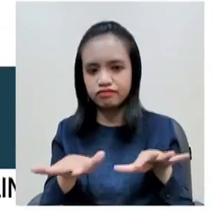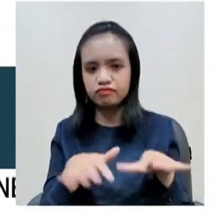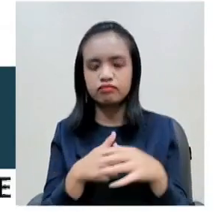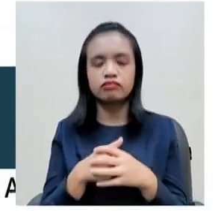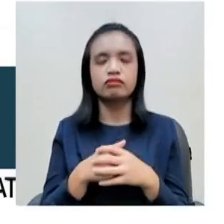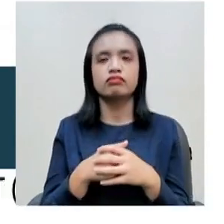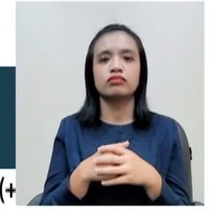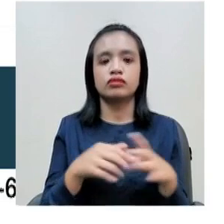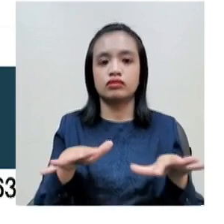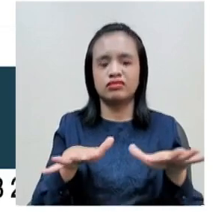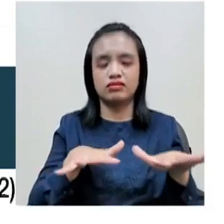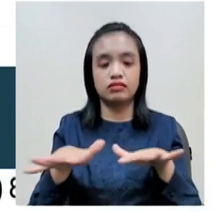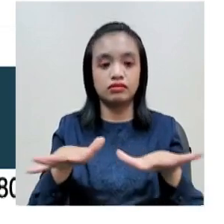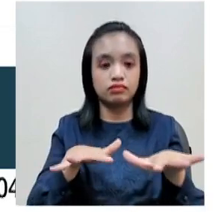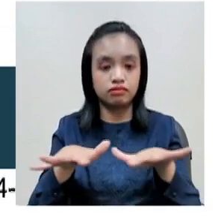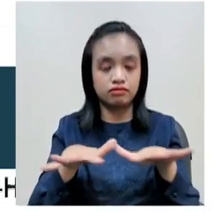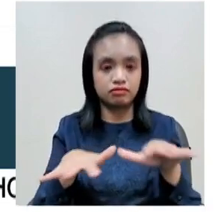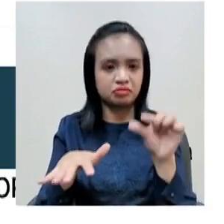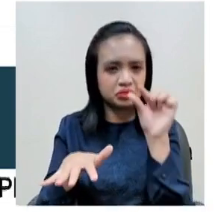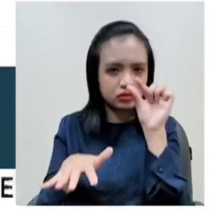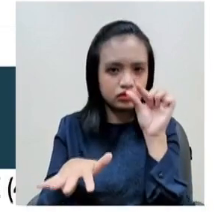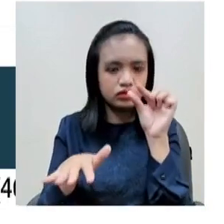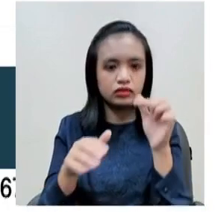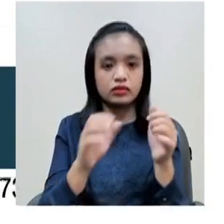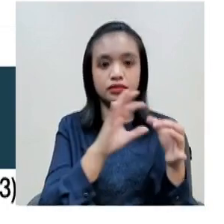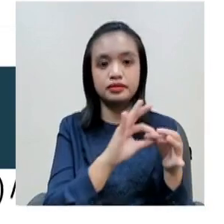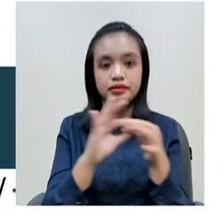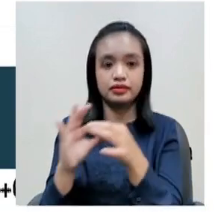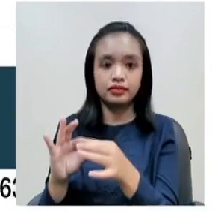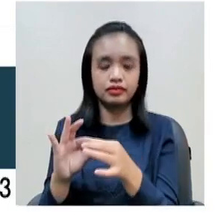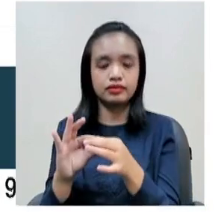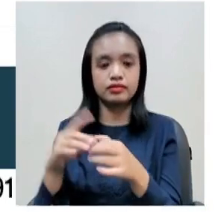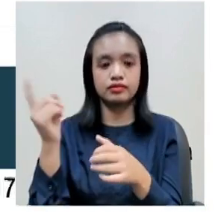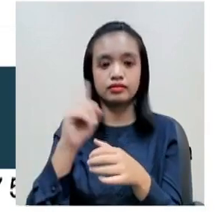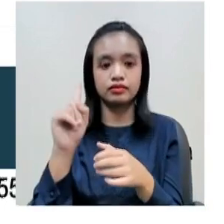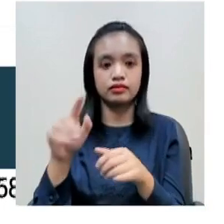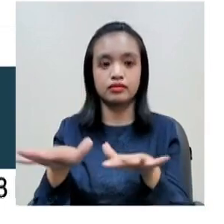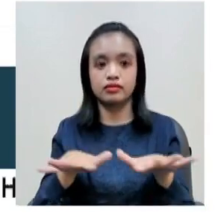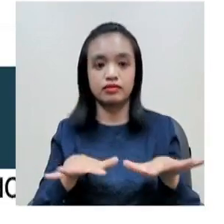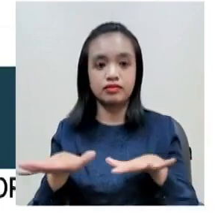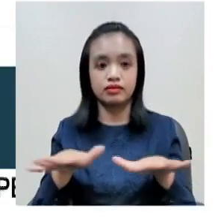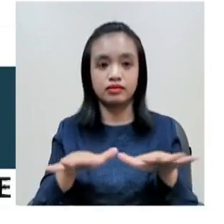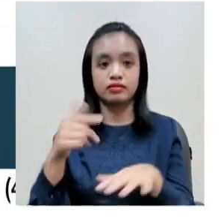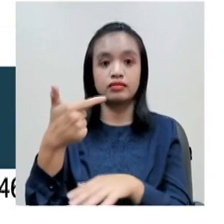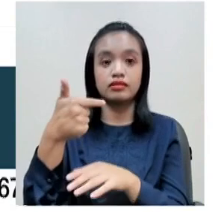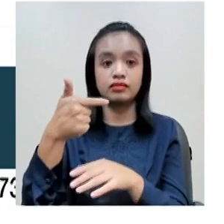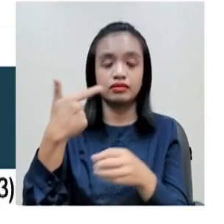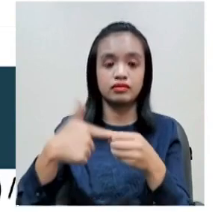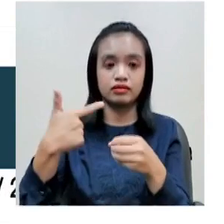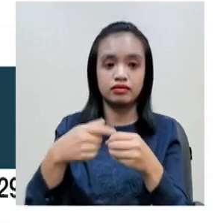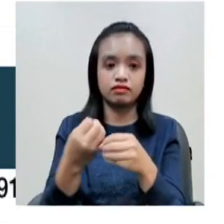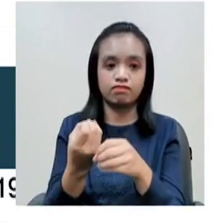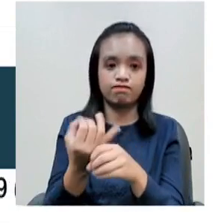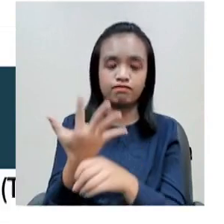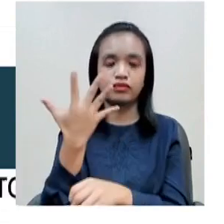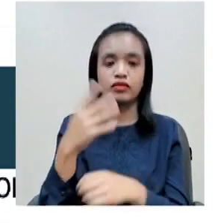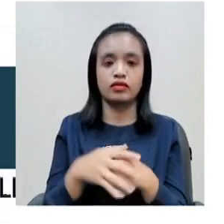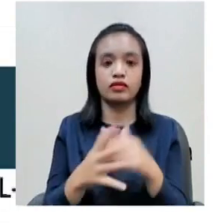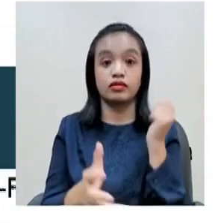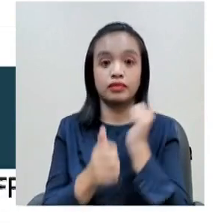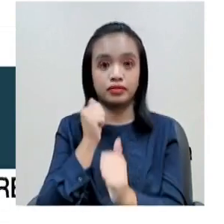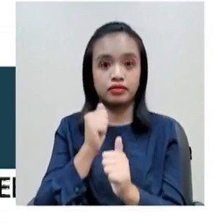The low-frequency volcanic earthquakes are associated mainly with the movement of gas, volcanic gas. And most of